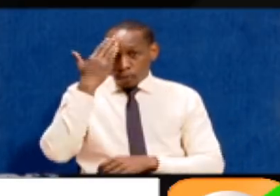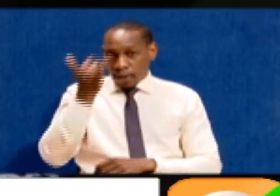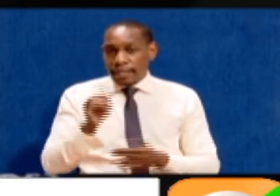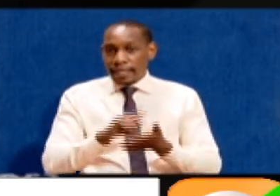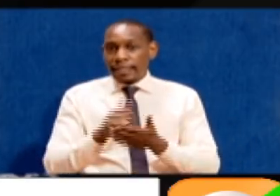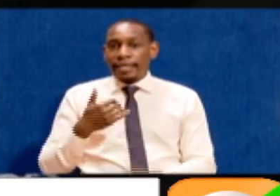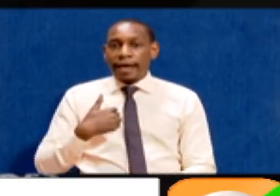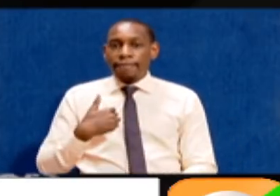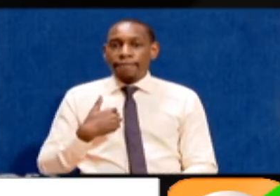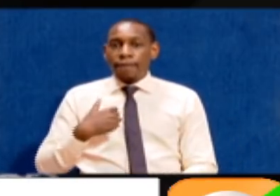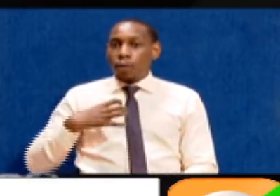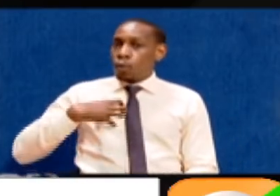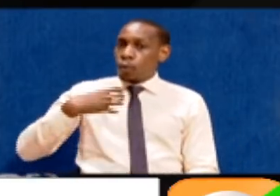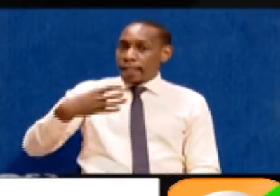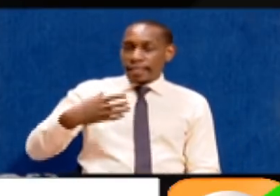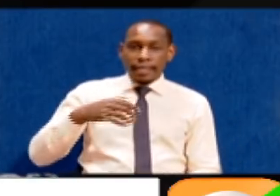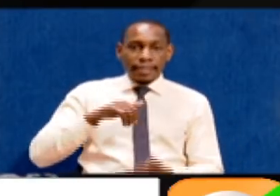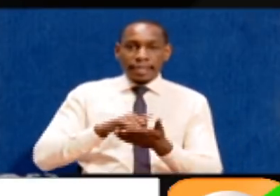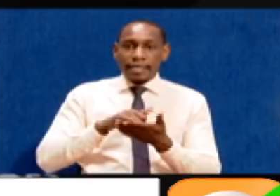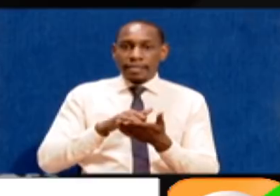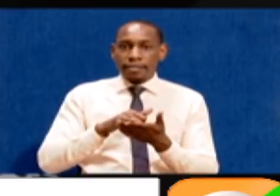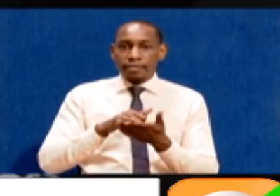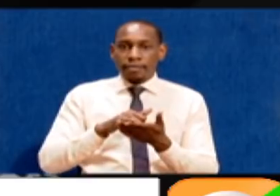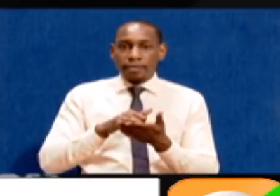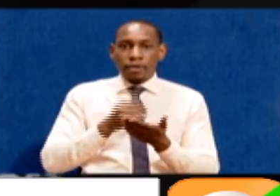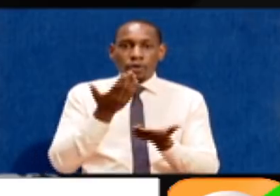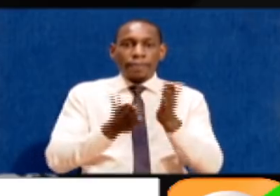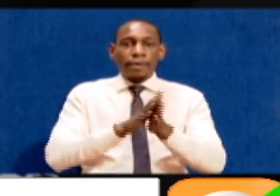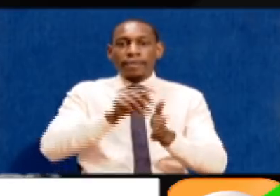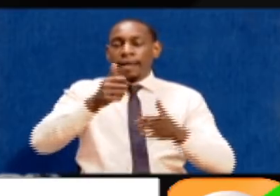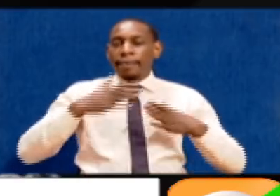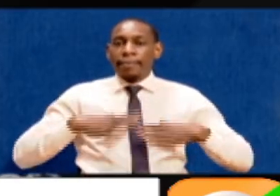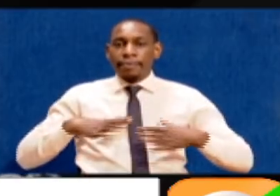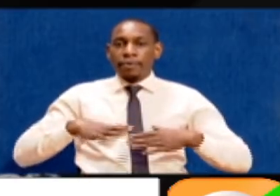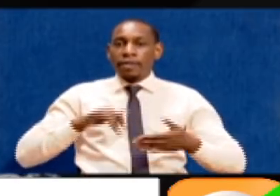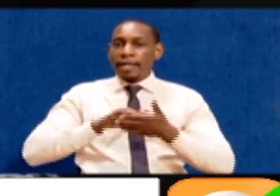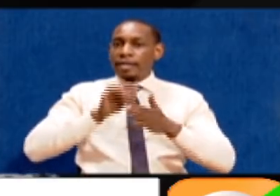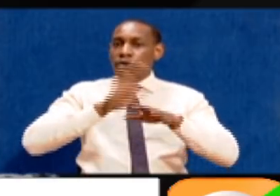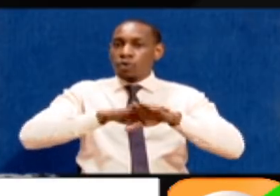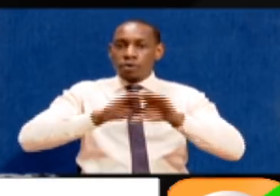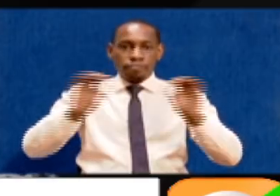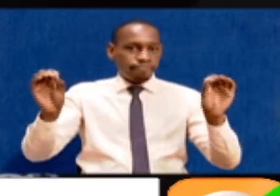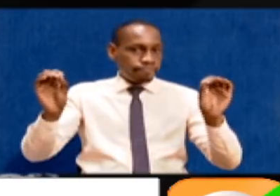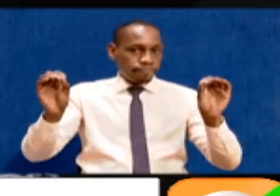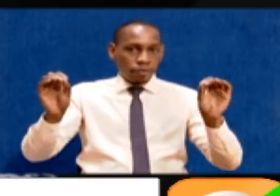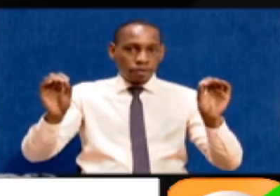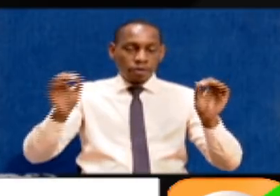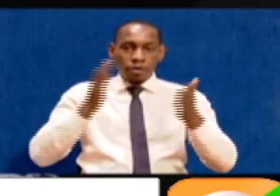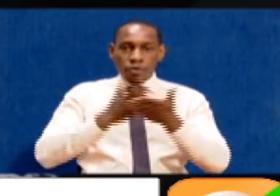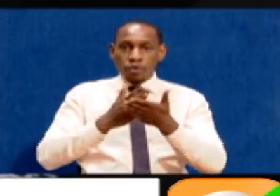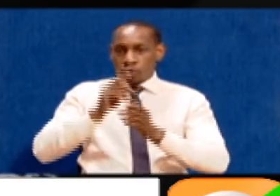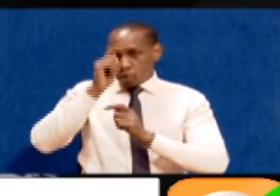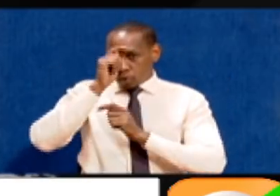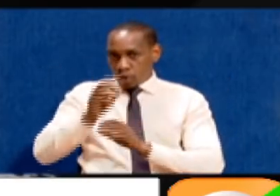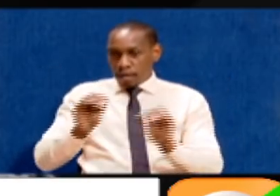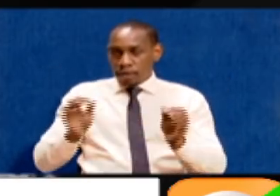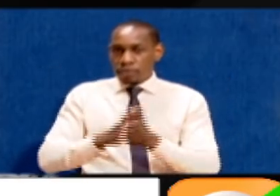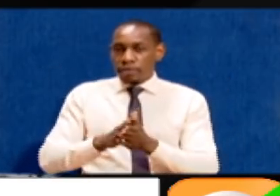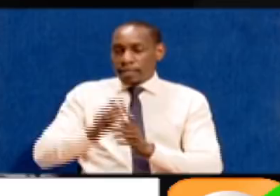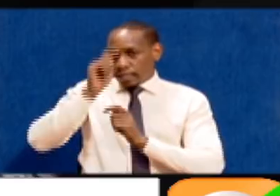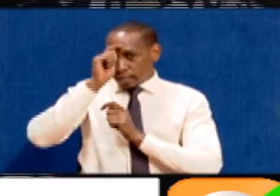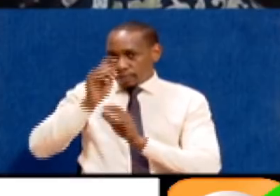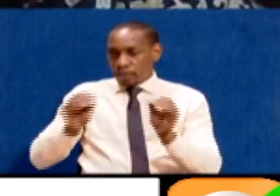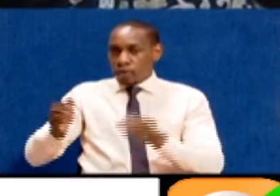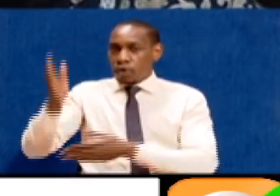simply because they have money that is more than everybody else. It is not right. It is dishonor and disgrace to